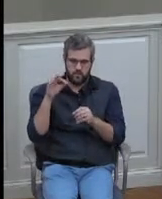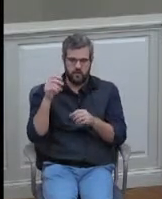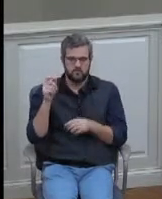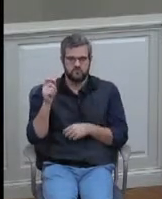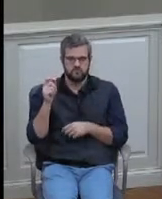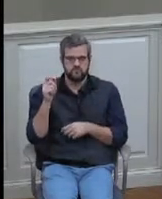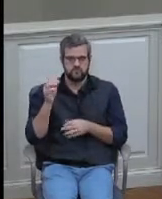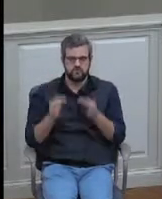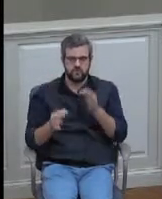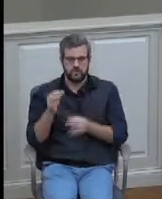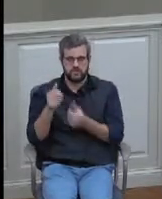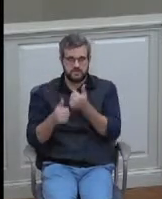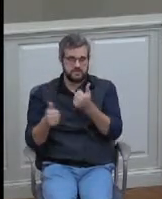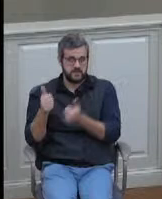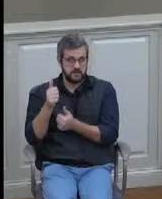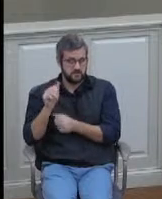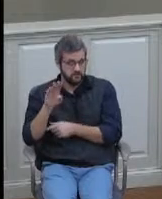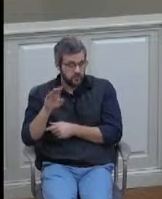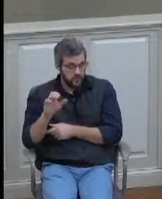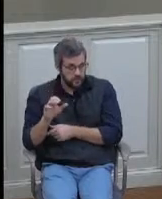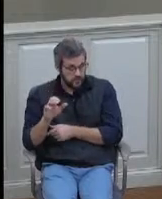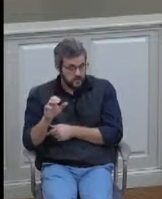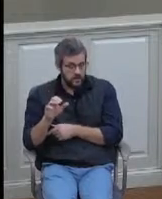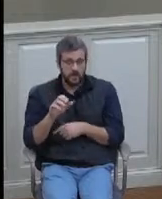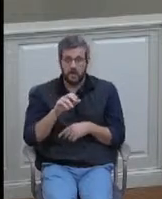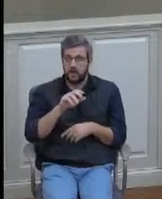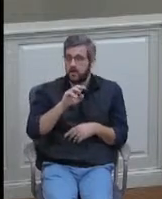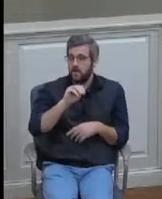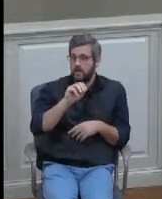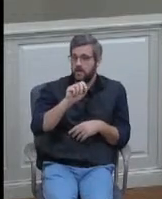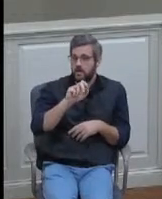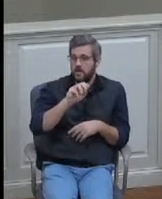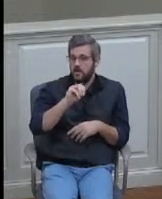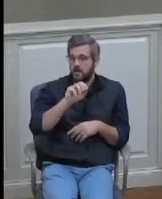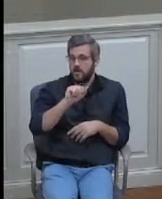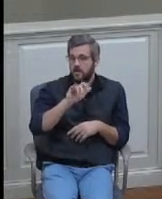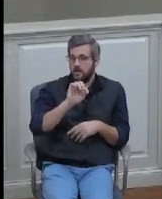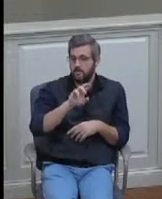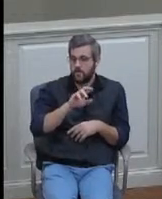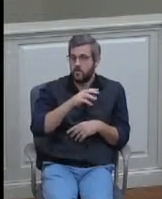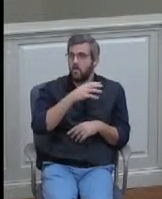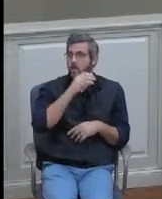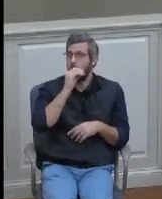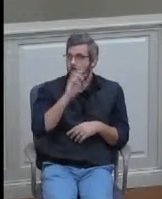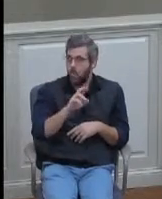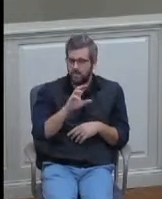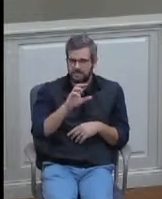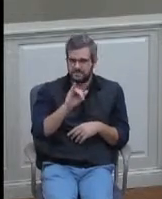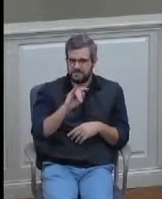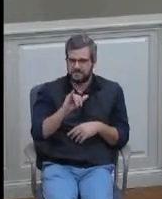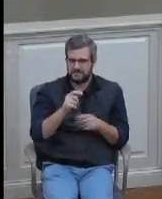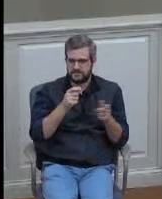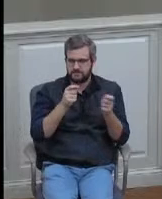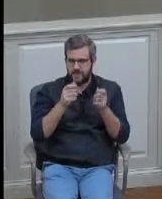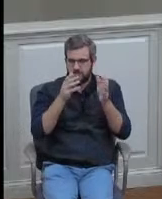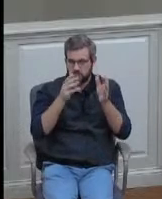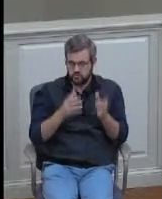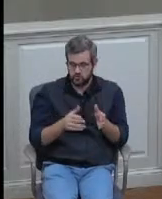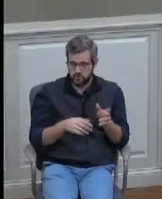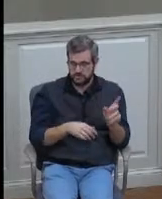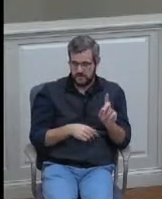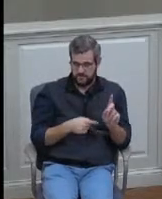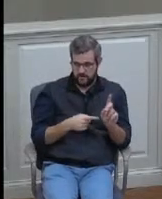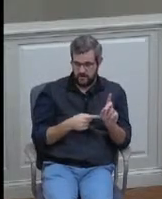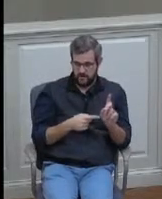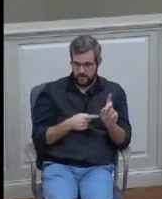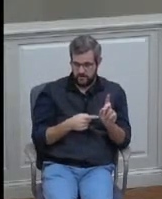of Boyle County and the mayor or city manager of the city of Danville, which to